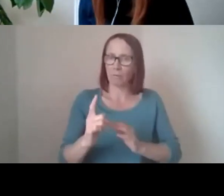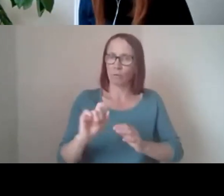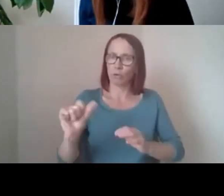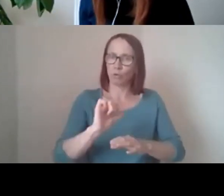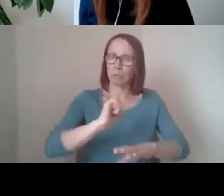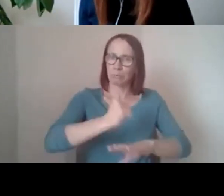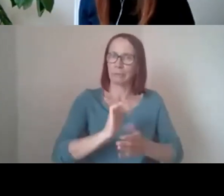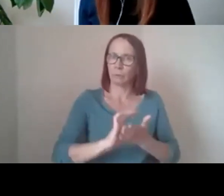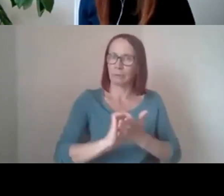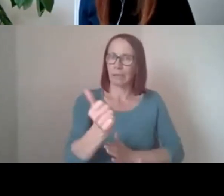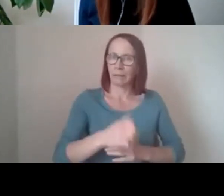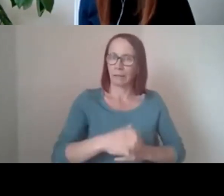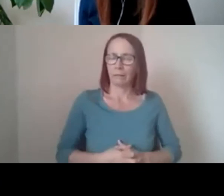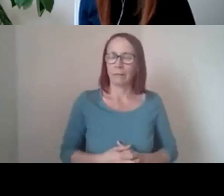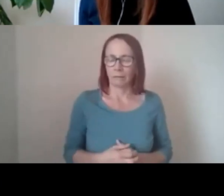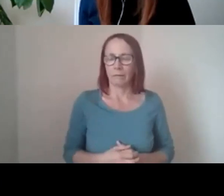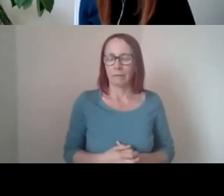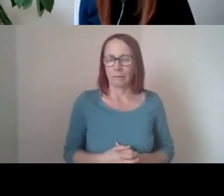Absolutely.